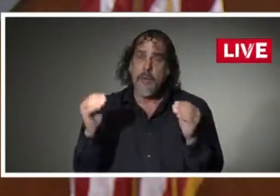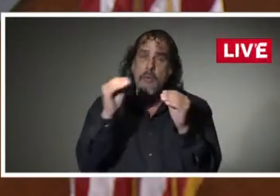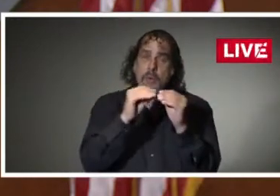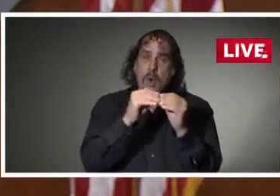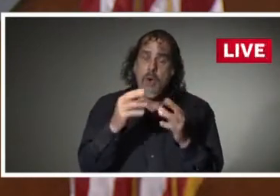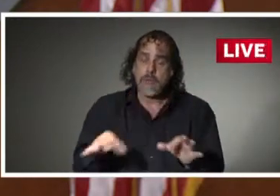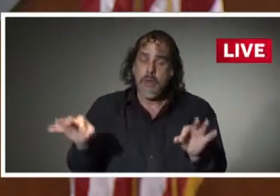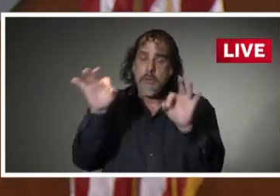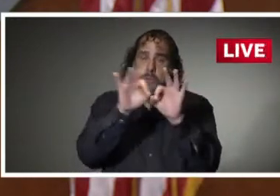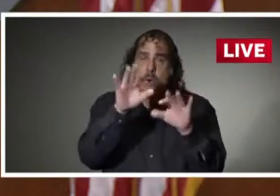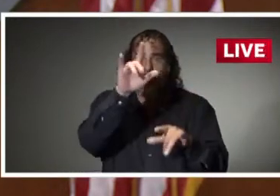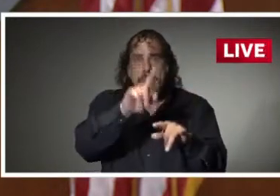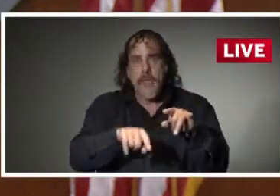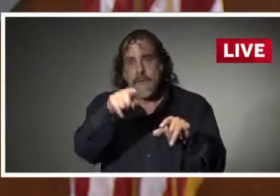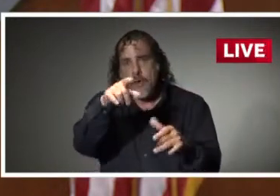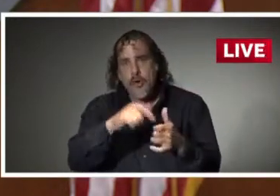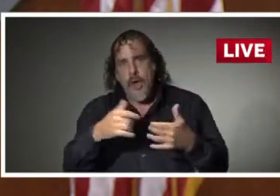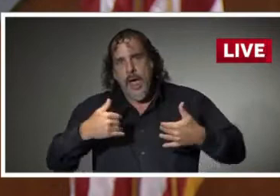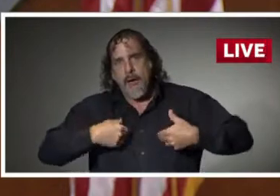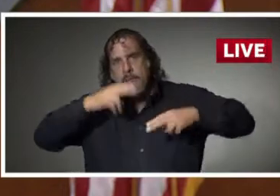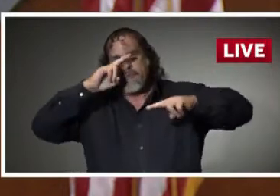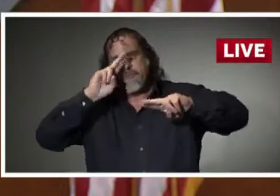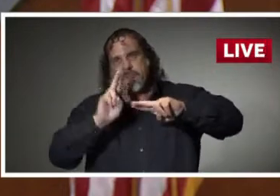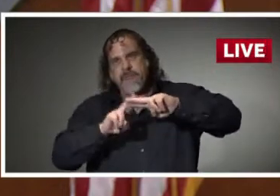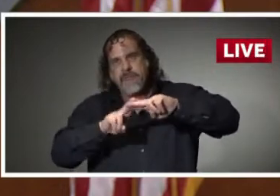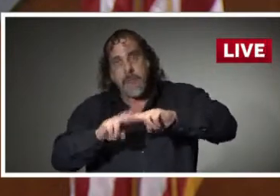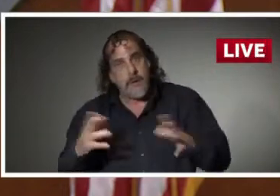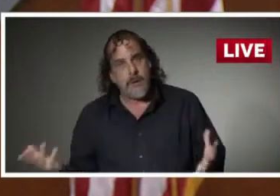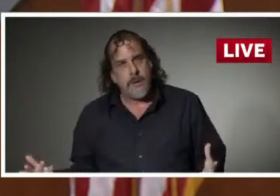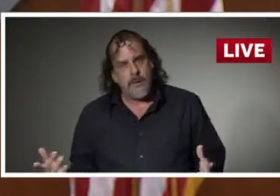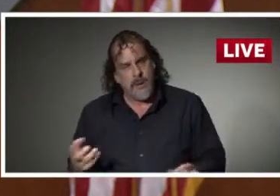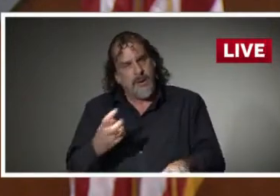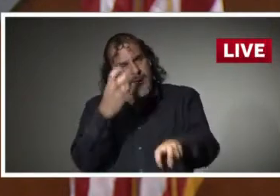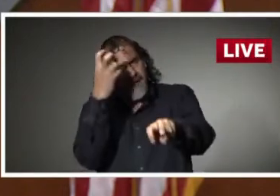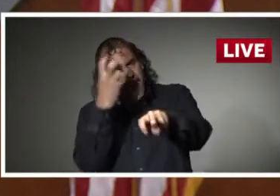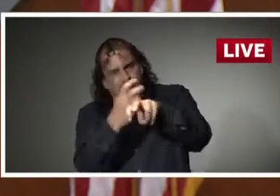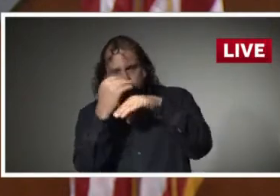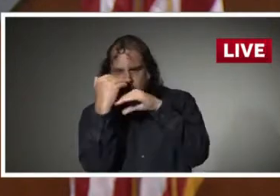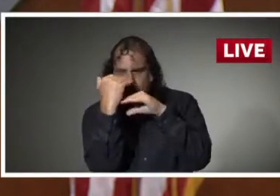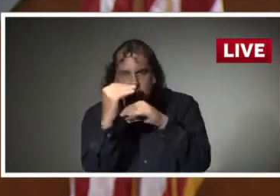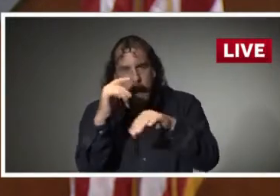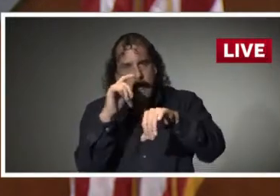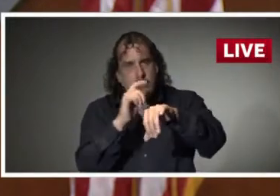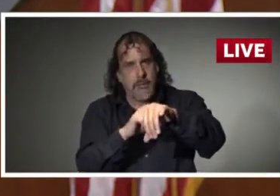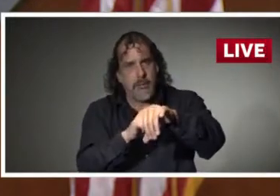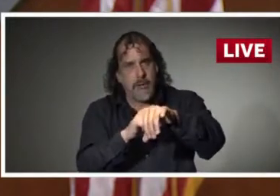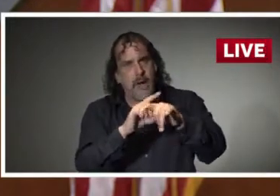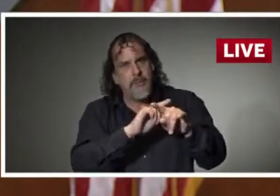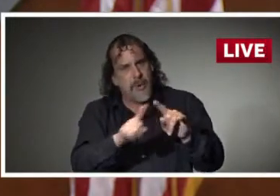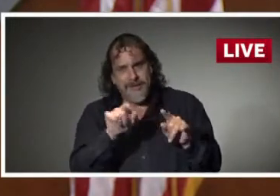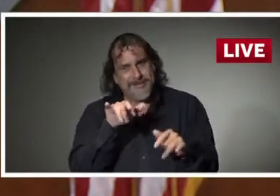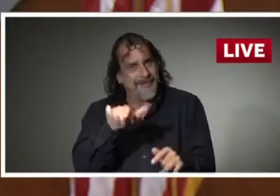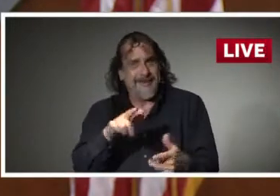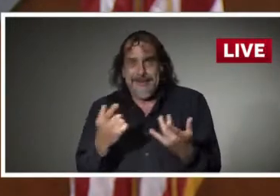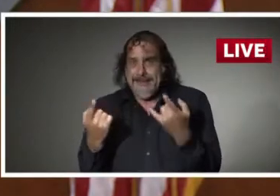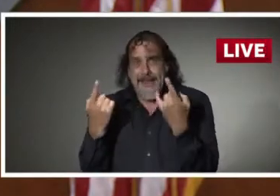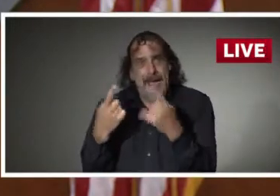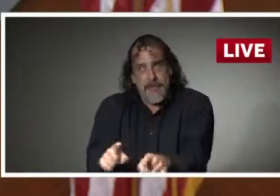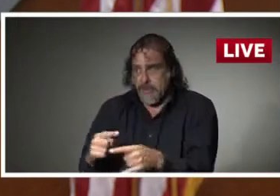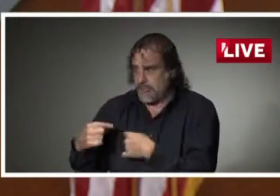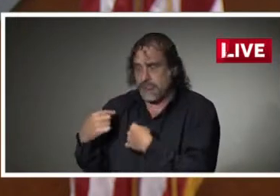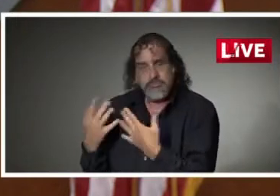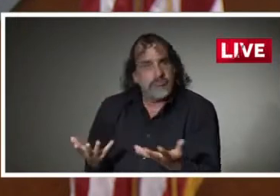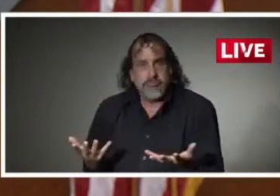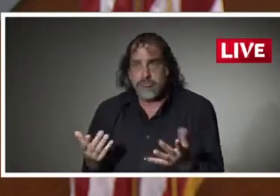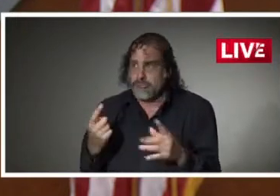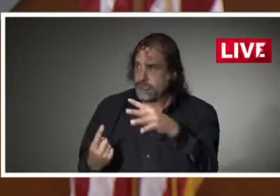to have fun. We live in hard times, but we have been called for this time. Working